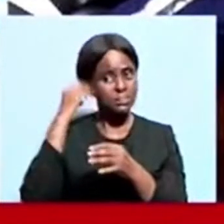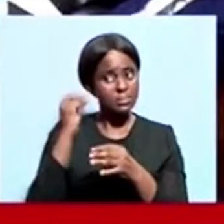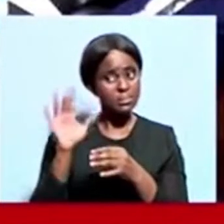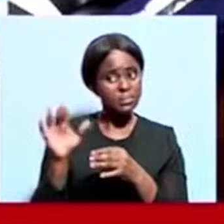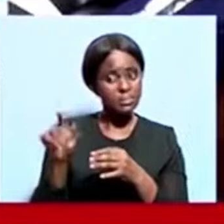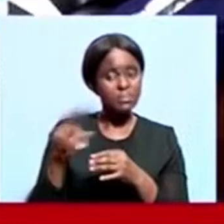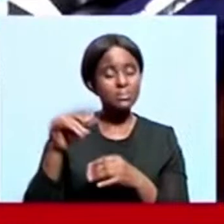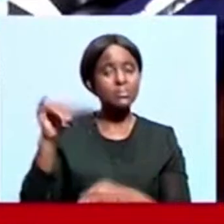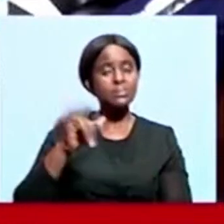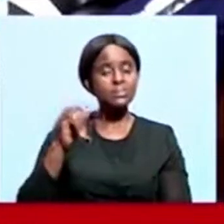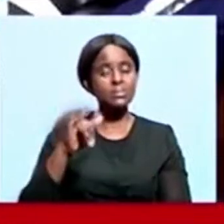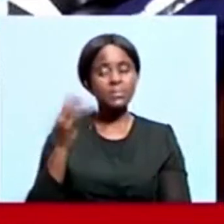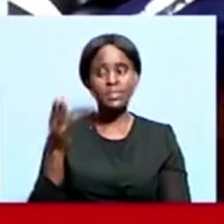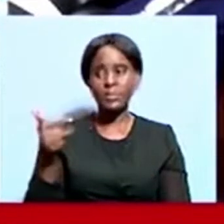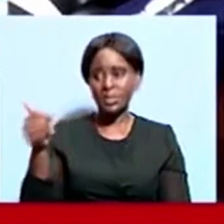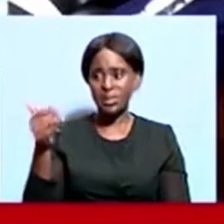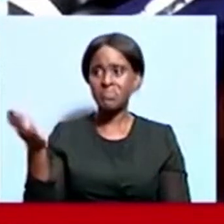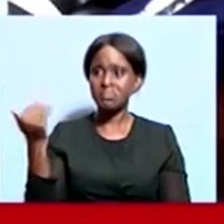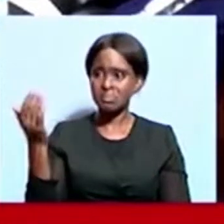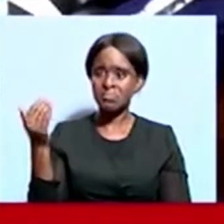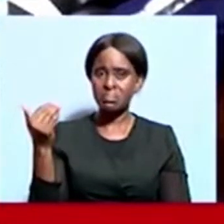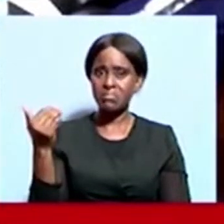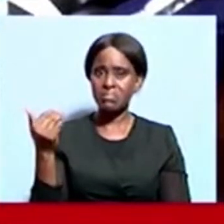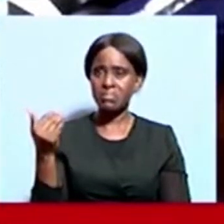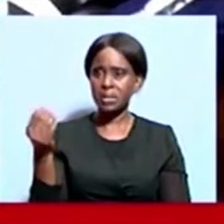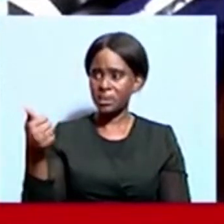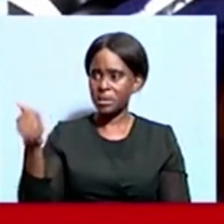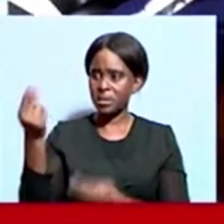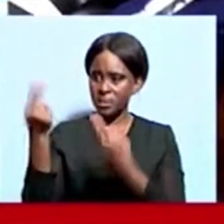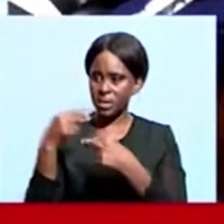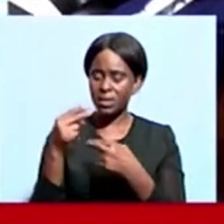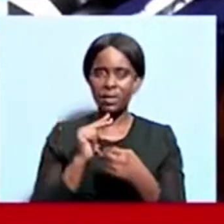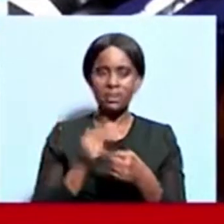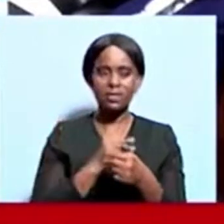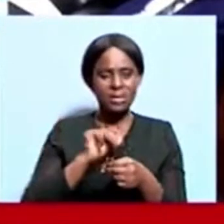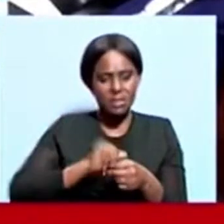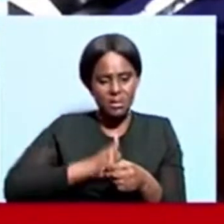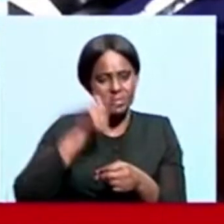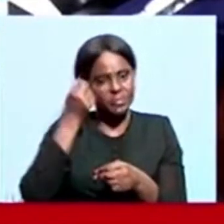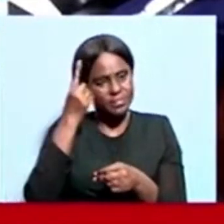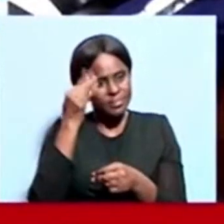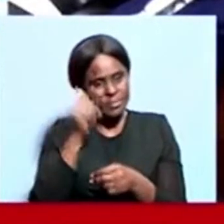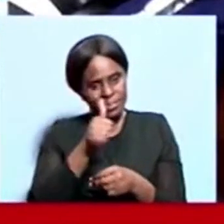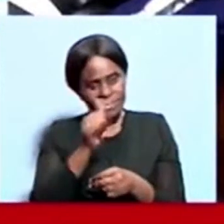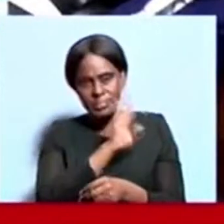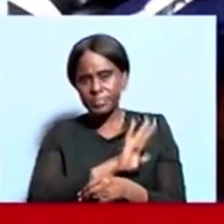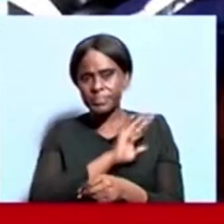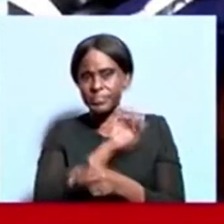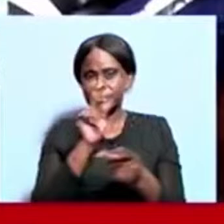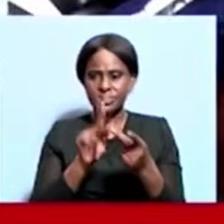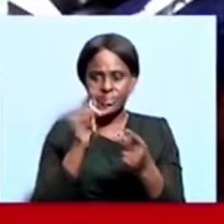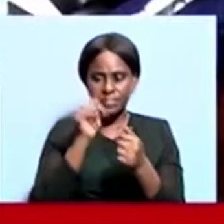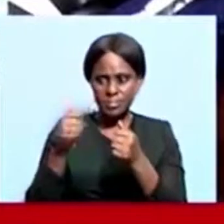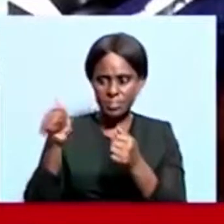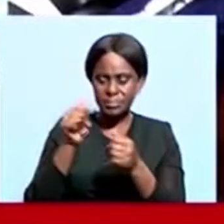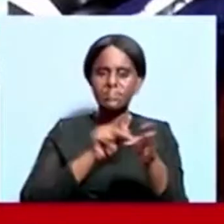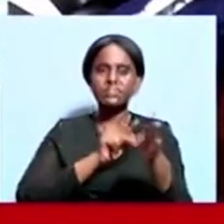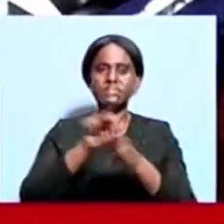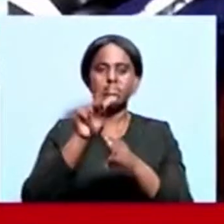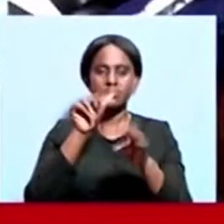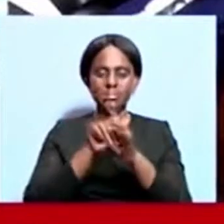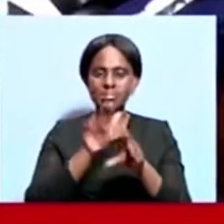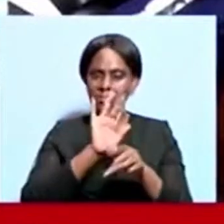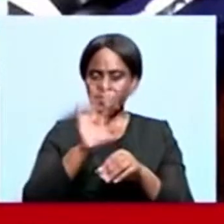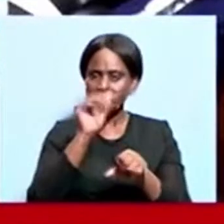Yes. Maybe he must be made to answer so that we understand why he behaved like that because he's the professional in this